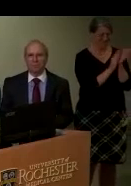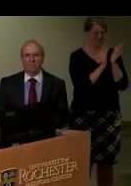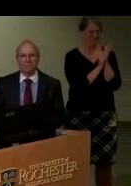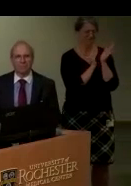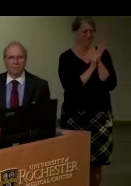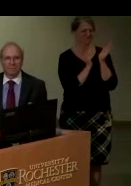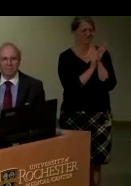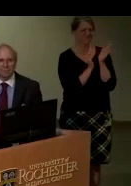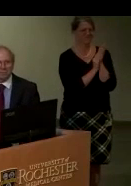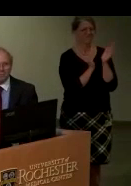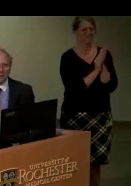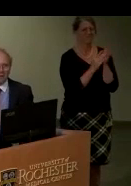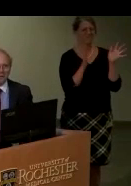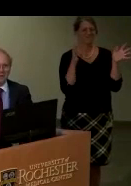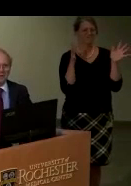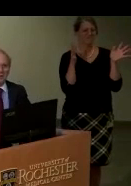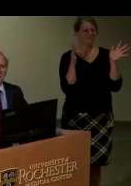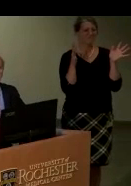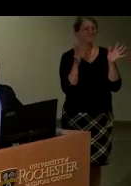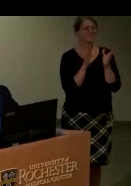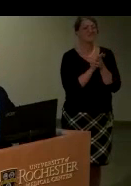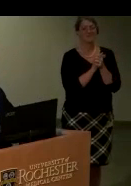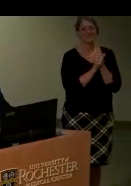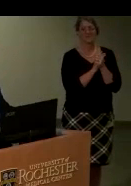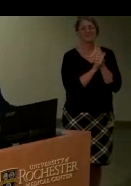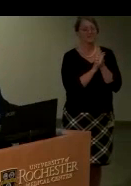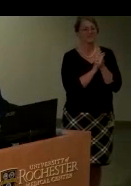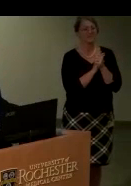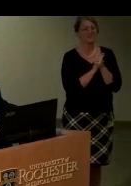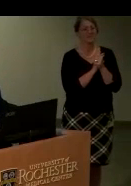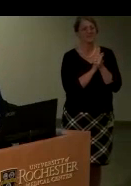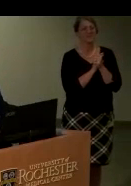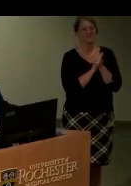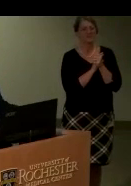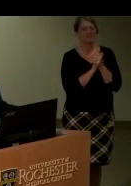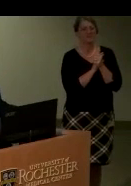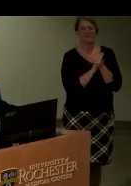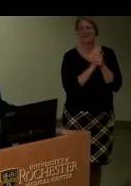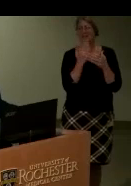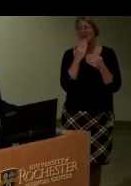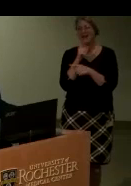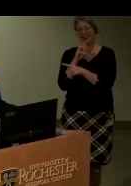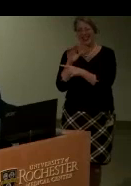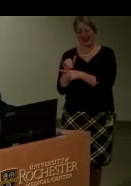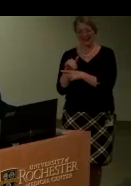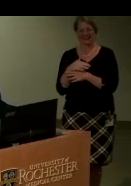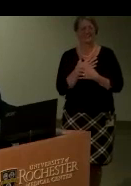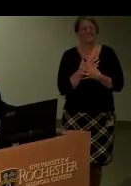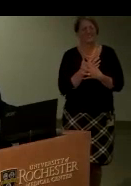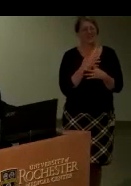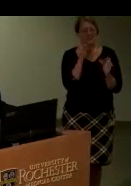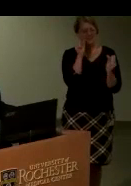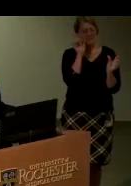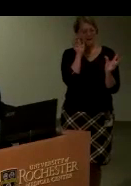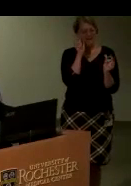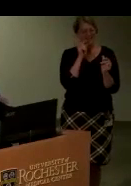you. So let me thank Larry for a marvelous talk.